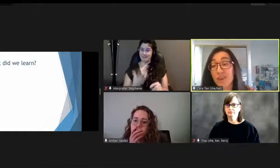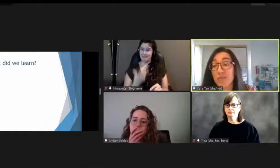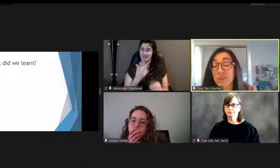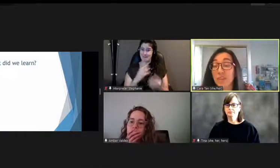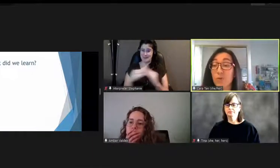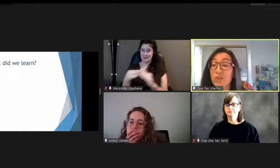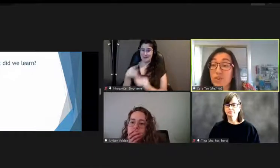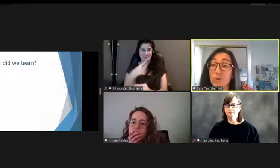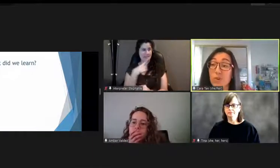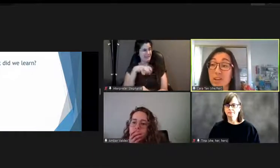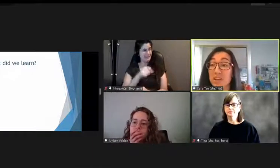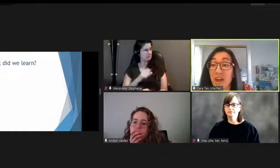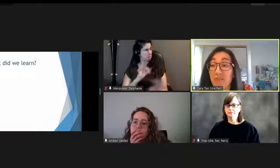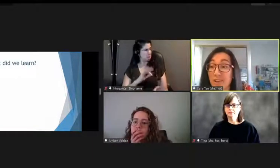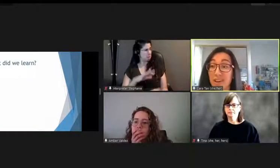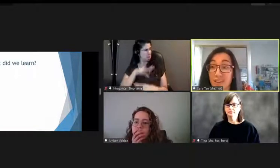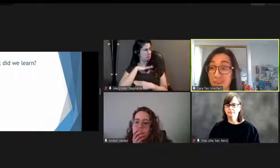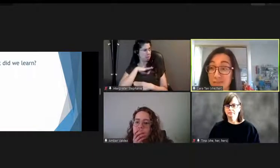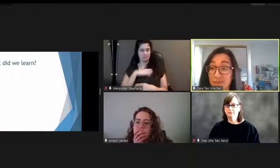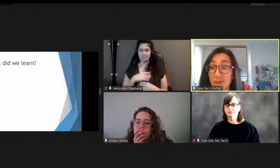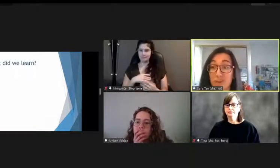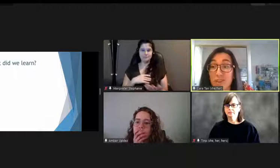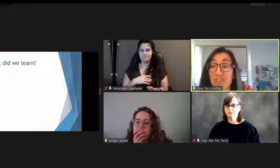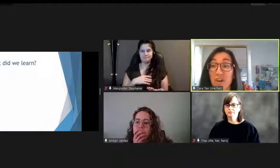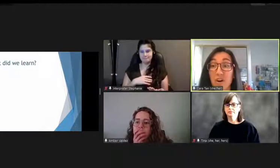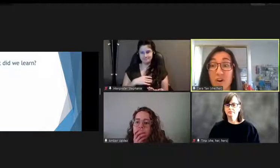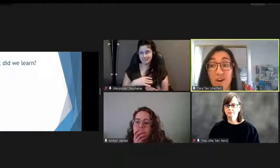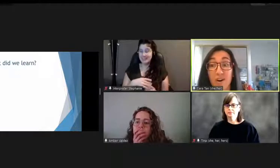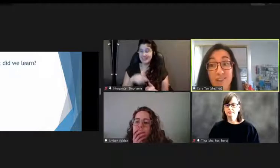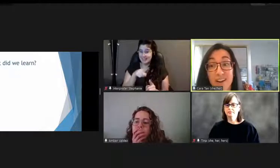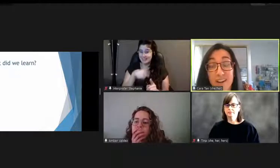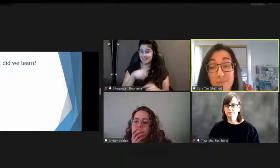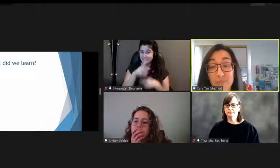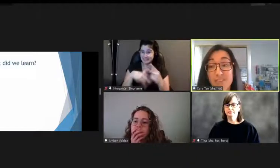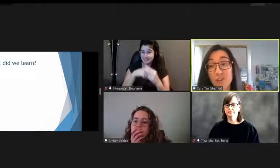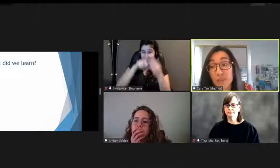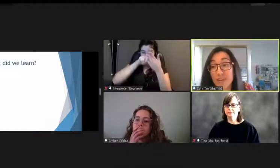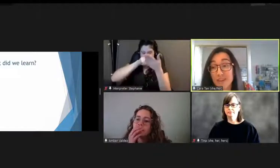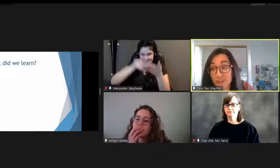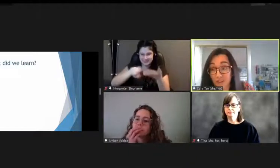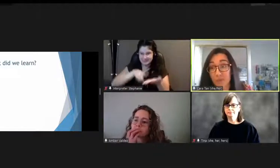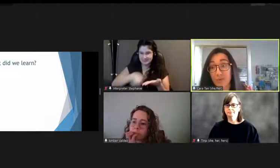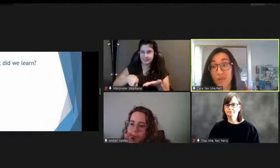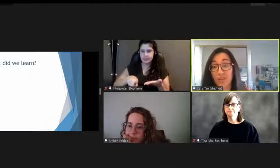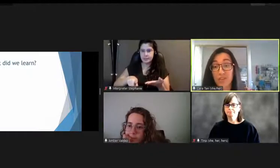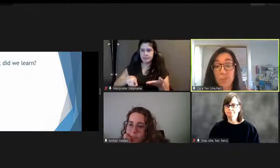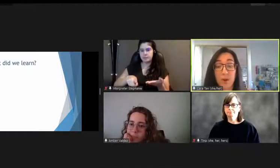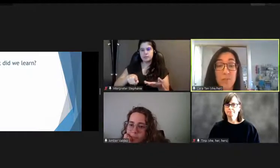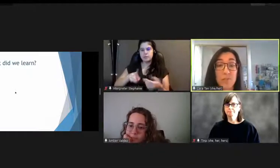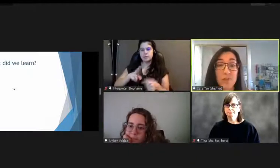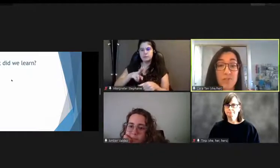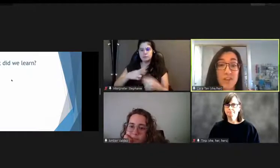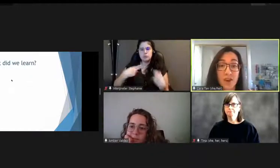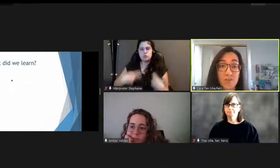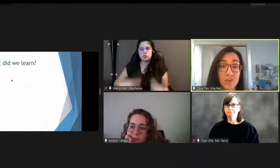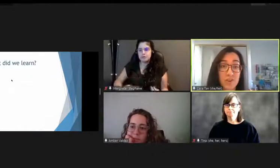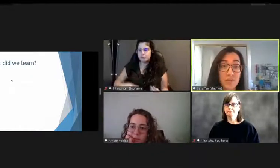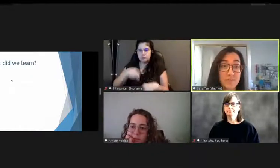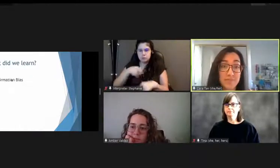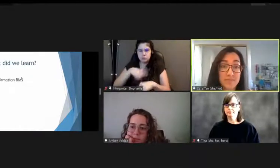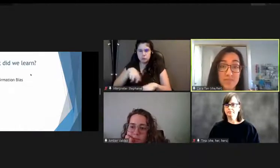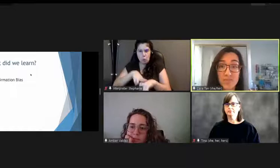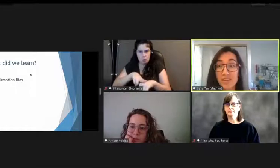the same thing that we do in everyday life. We do this all the time. It's human nature. The problem that we've